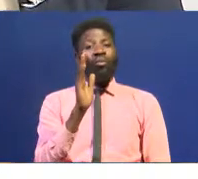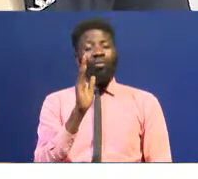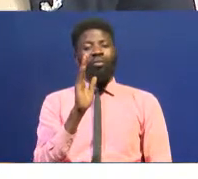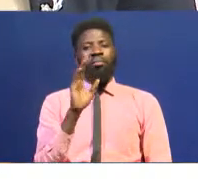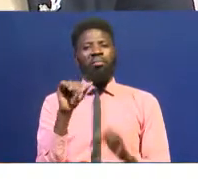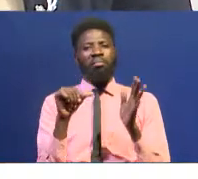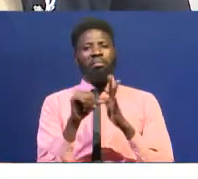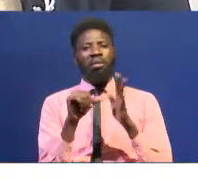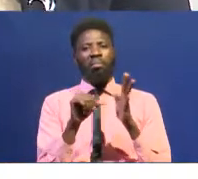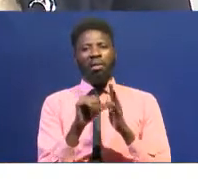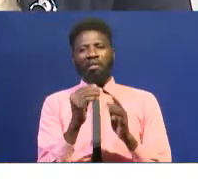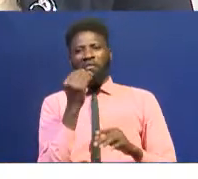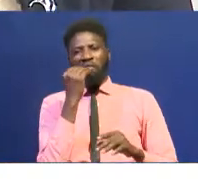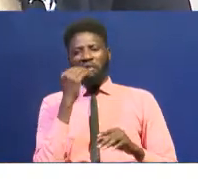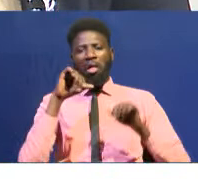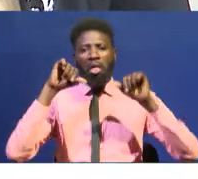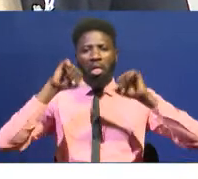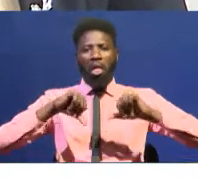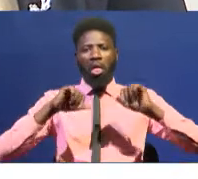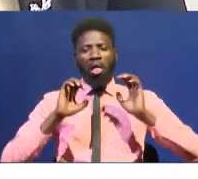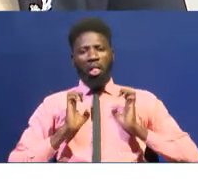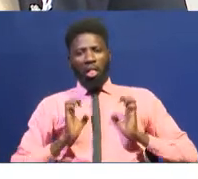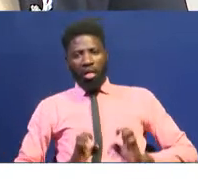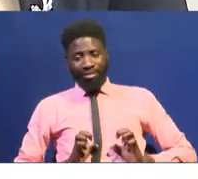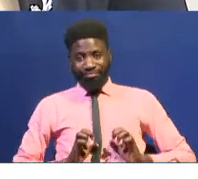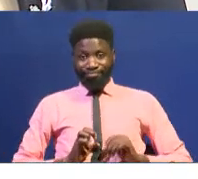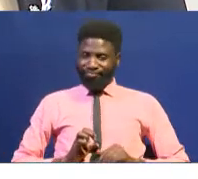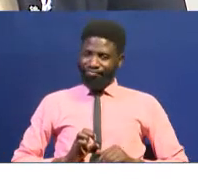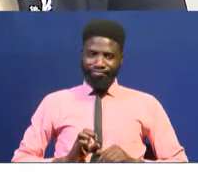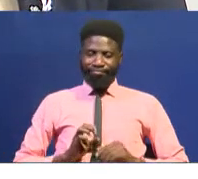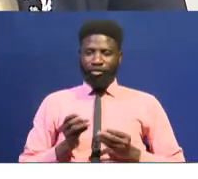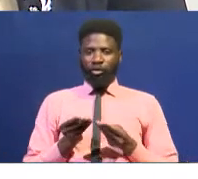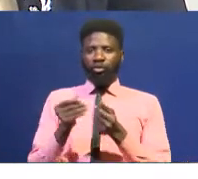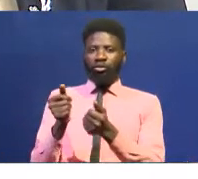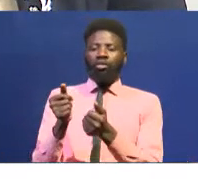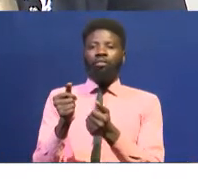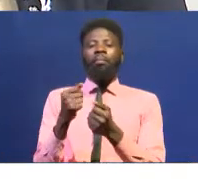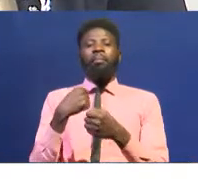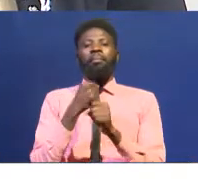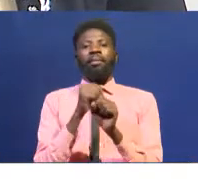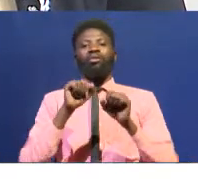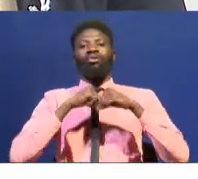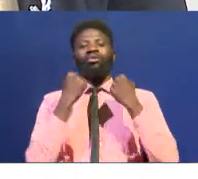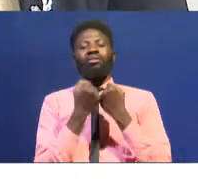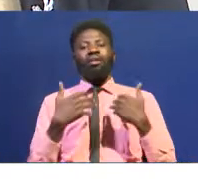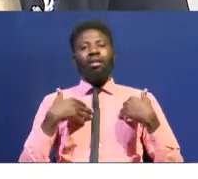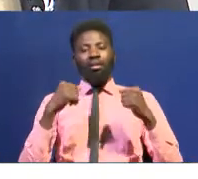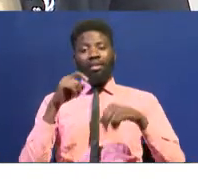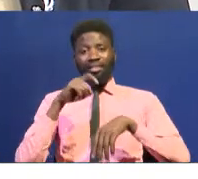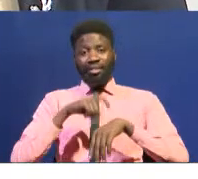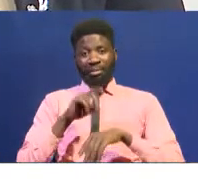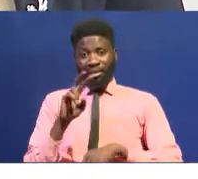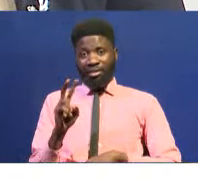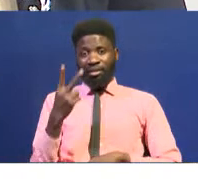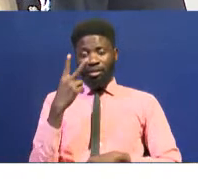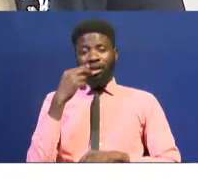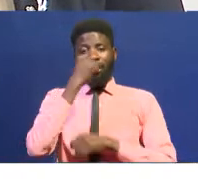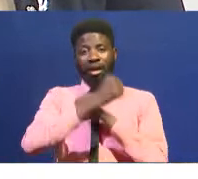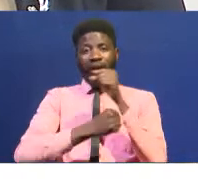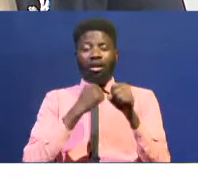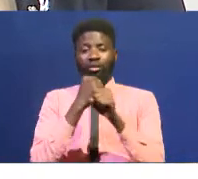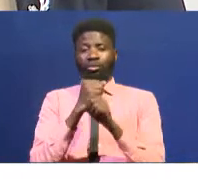malnutrition and creating healthier societies. Speaking during the second annual Kenya Nutrition and Dietetics